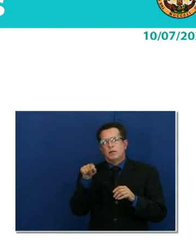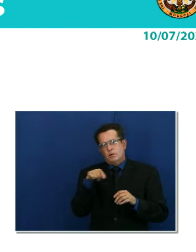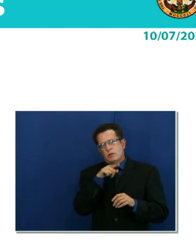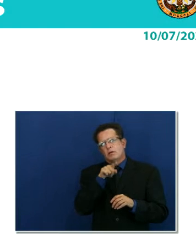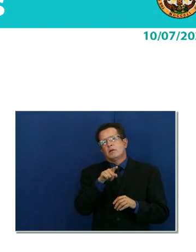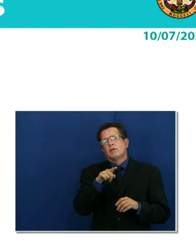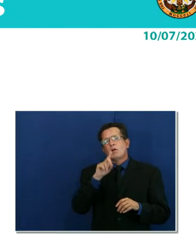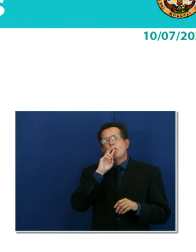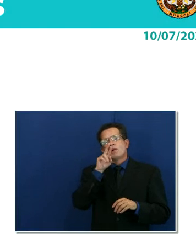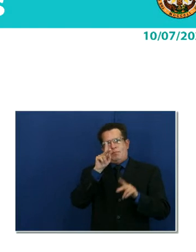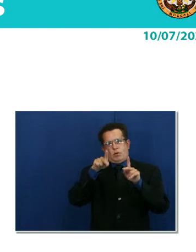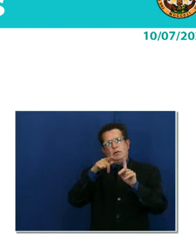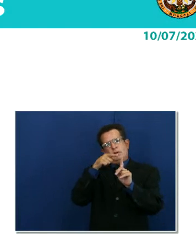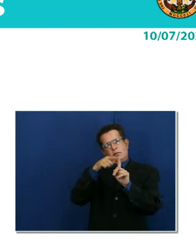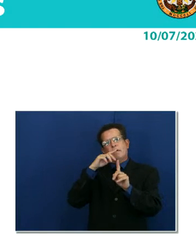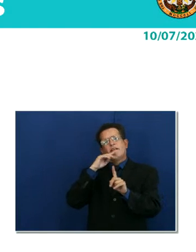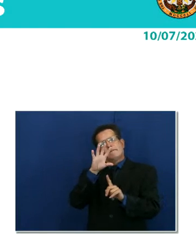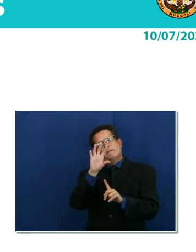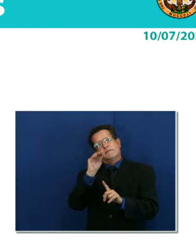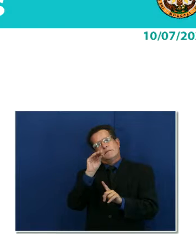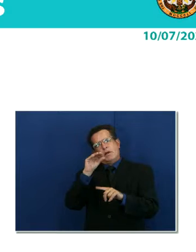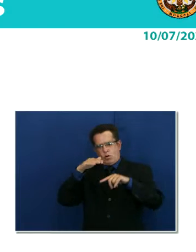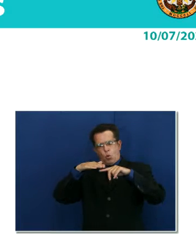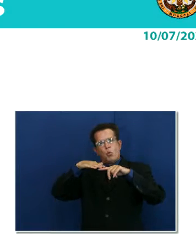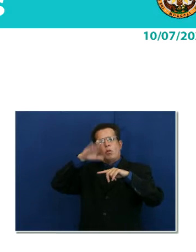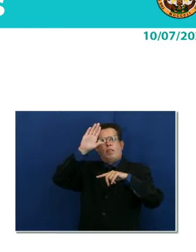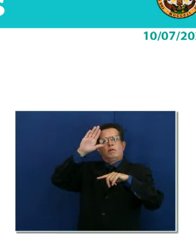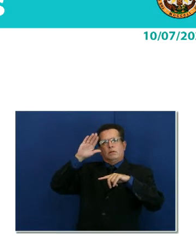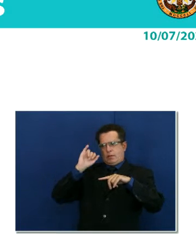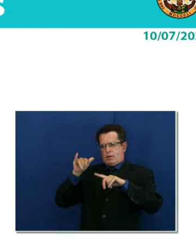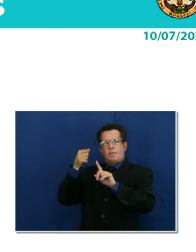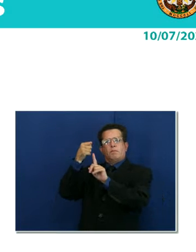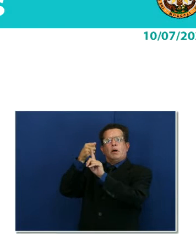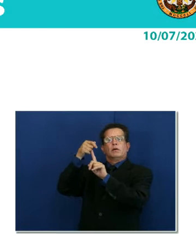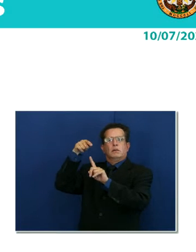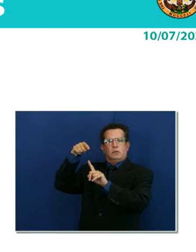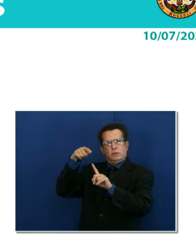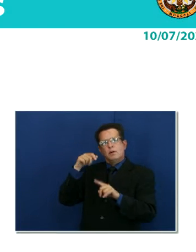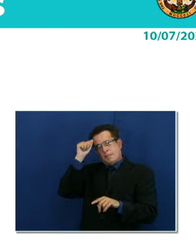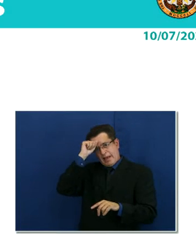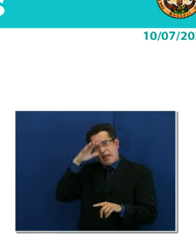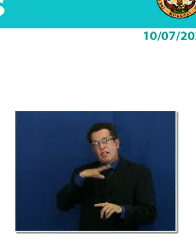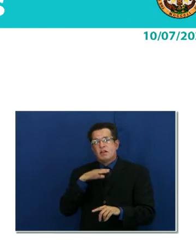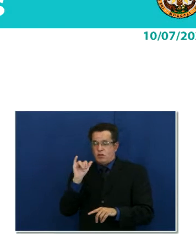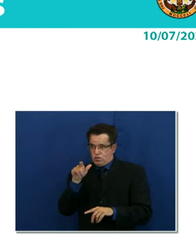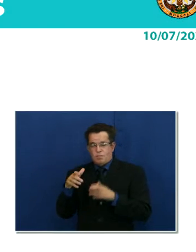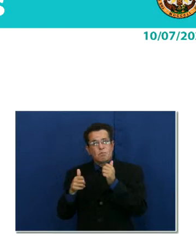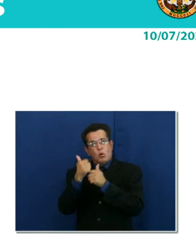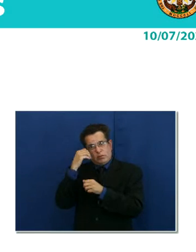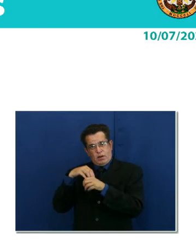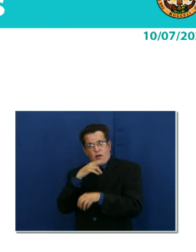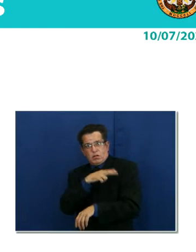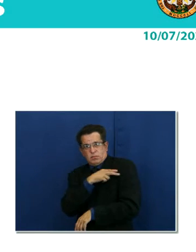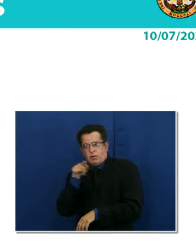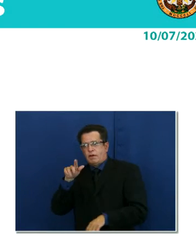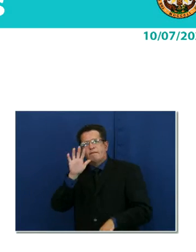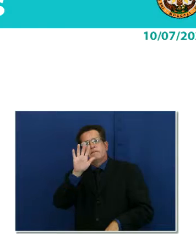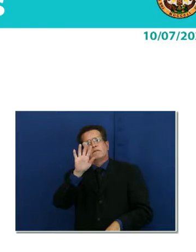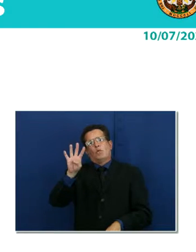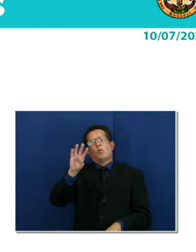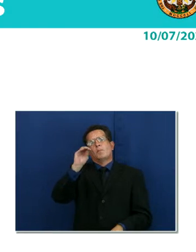among 50 years of age and older age group. Males represent the majority of those hospitalized at